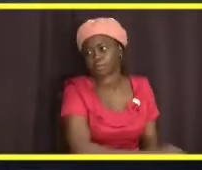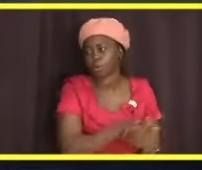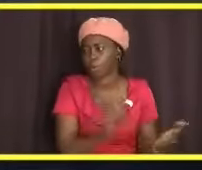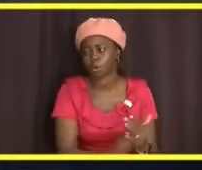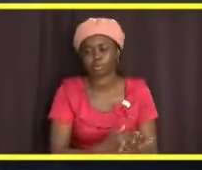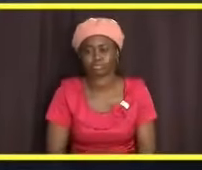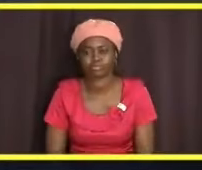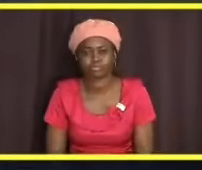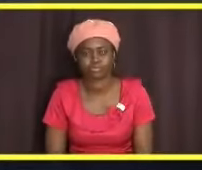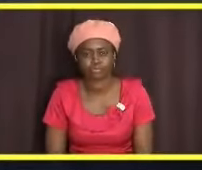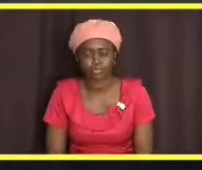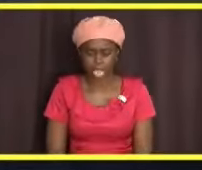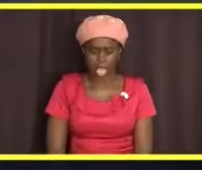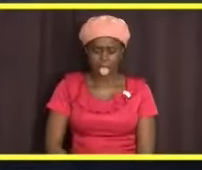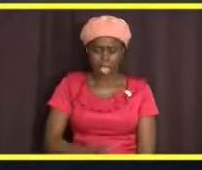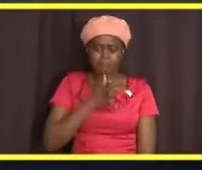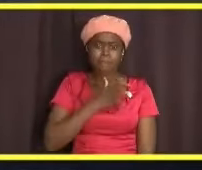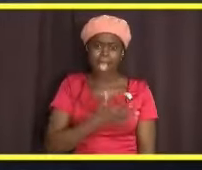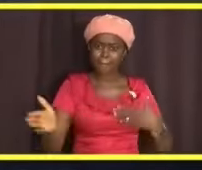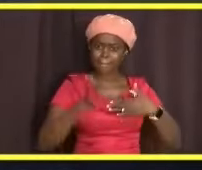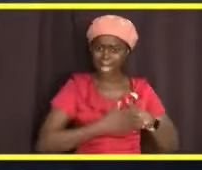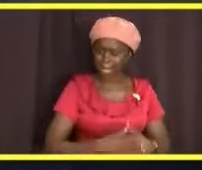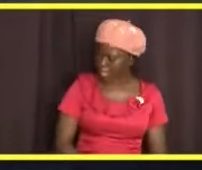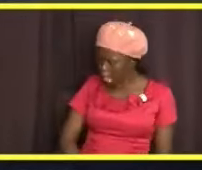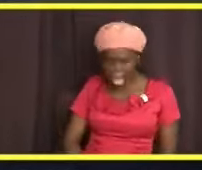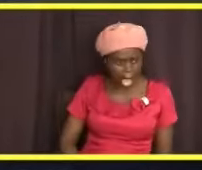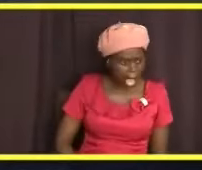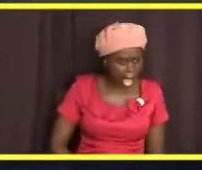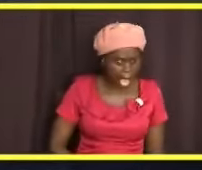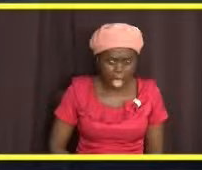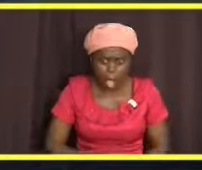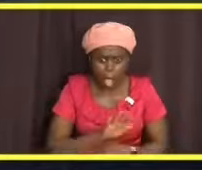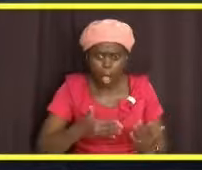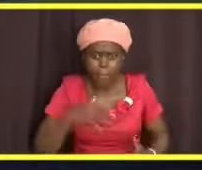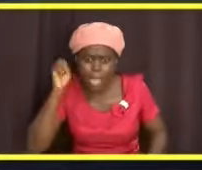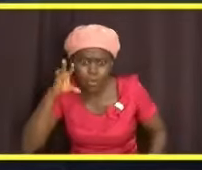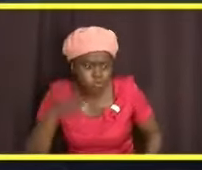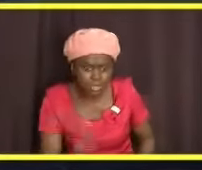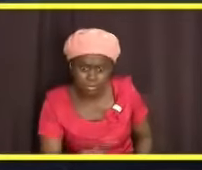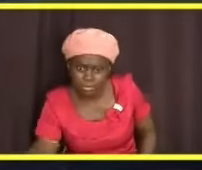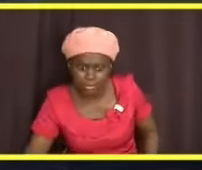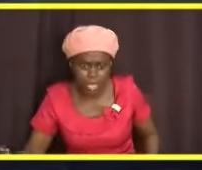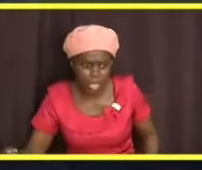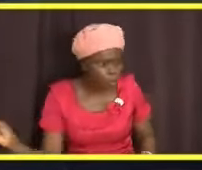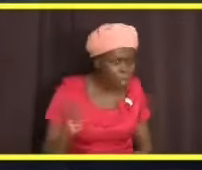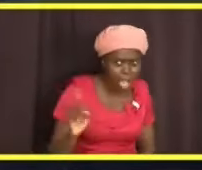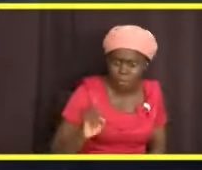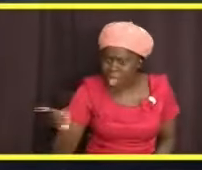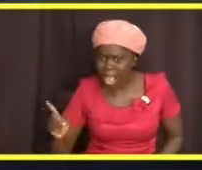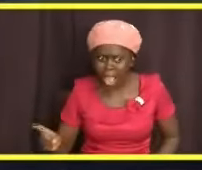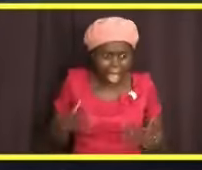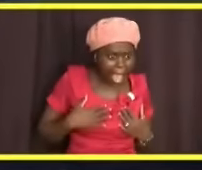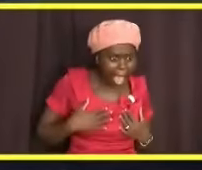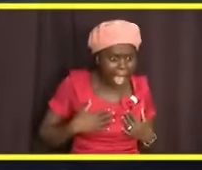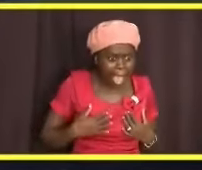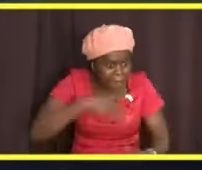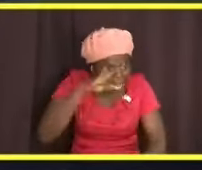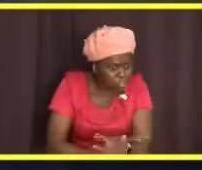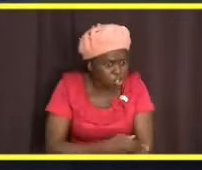and went to their coven and told them, "This is what my son had